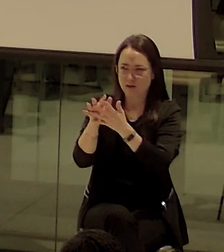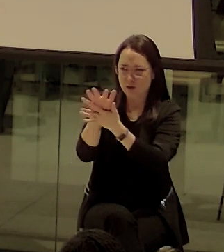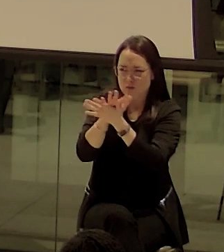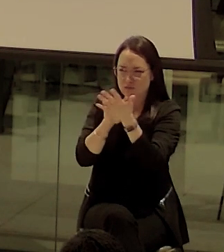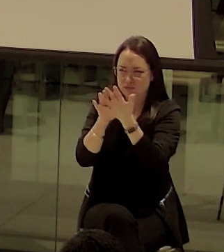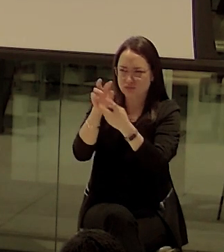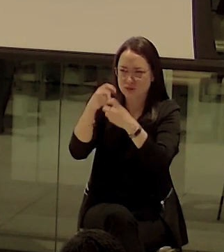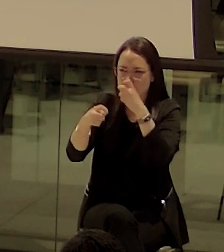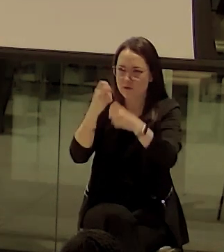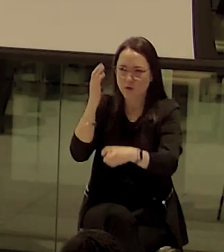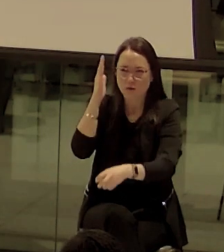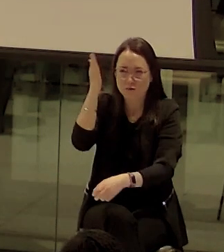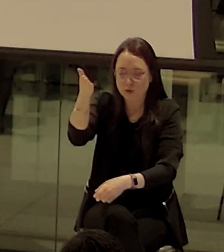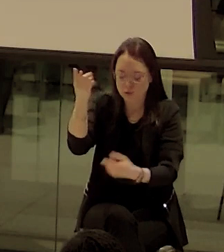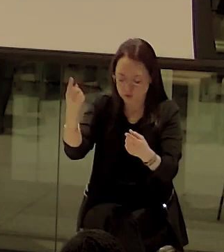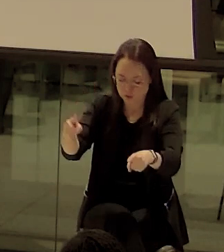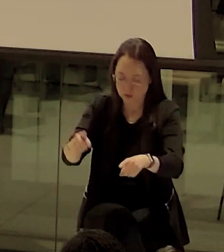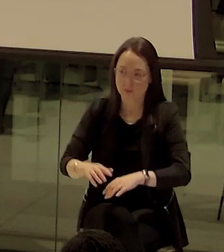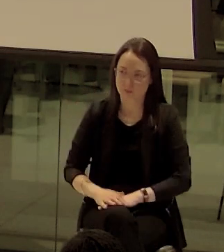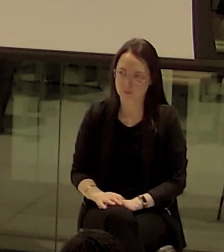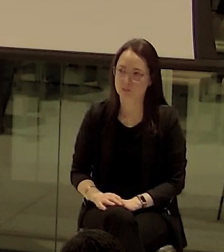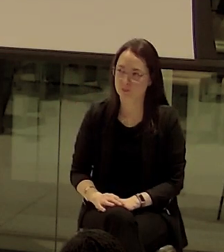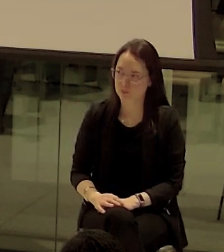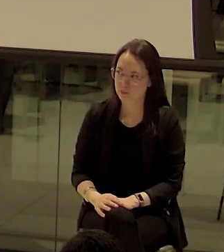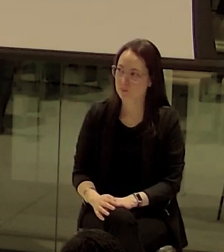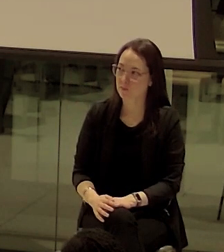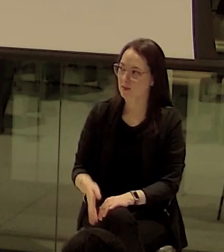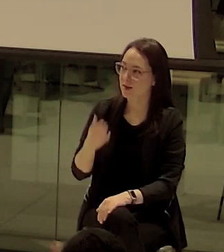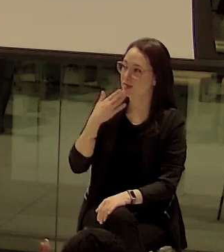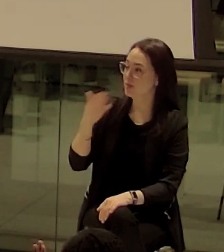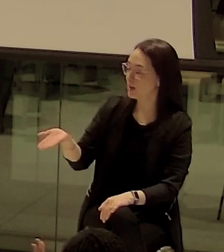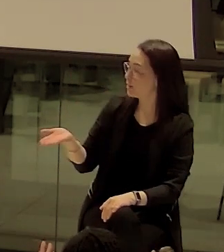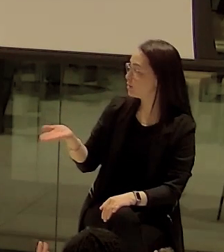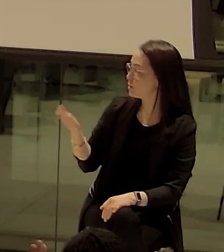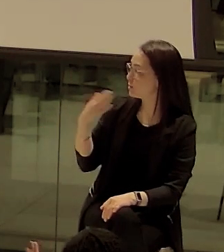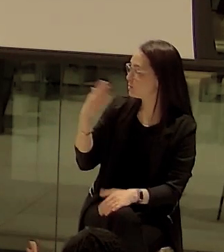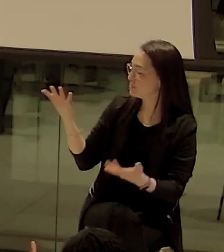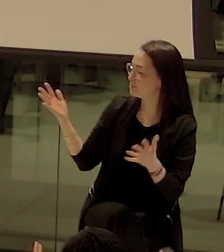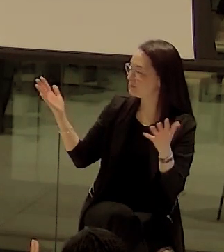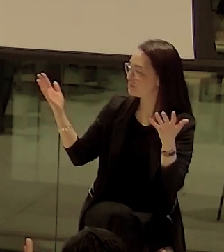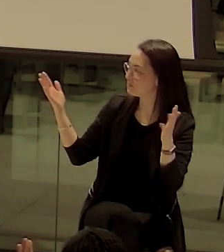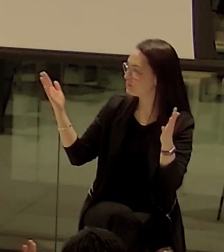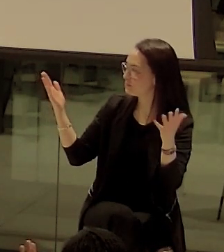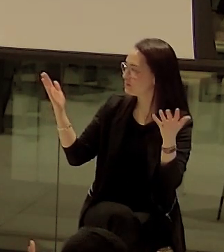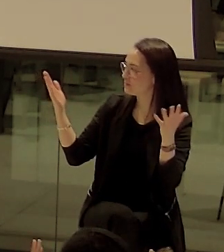Thank you.